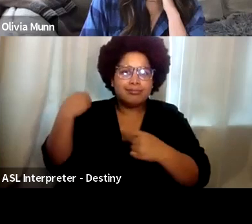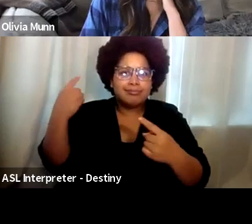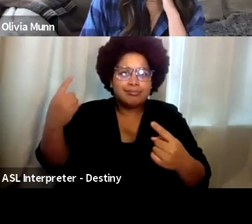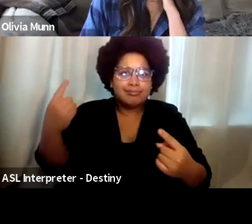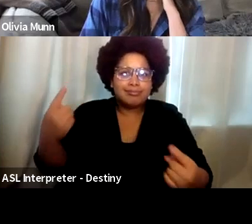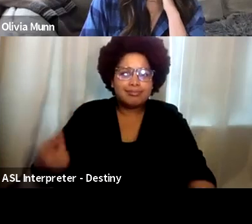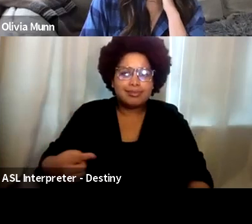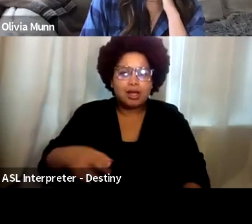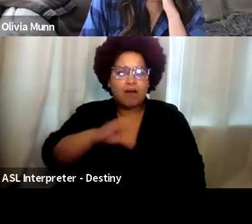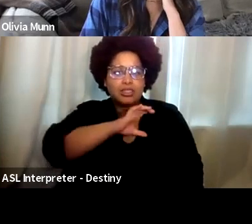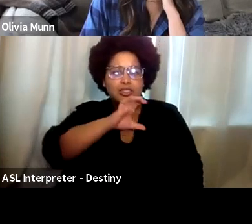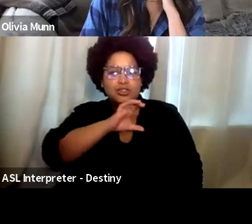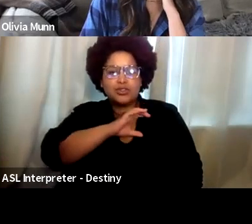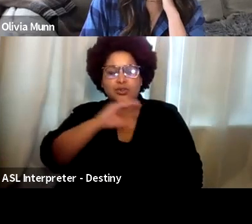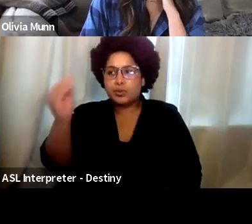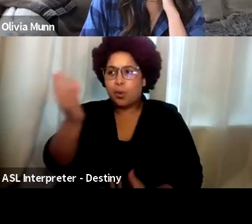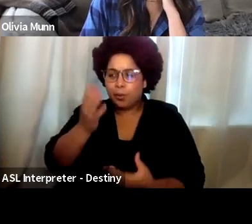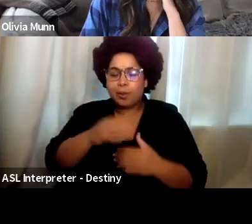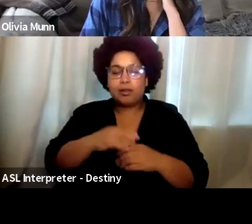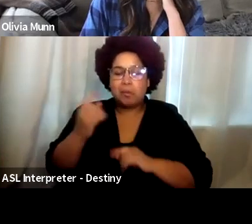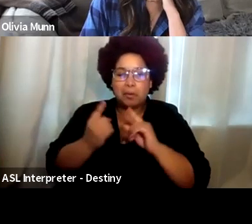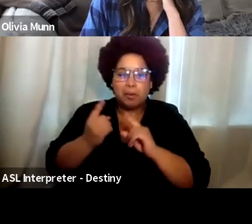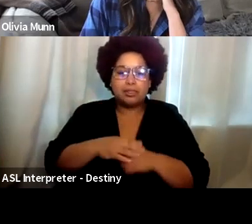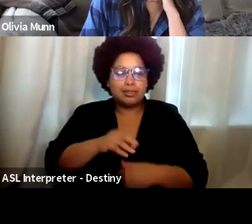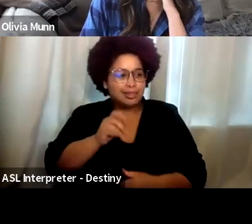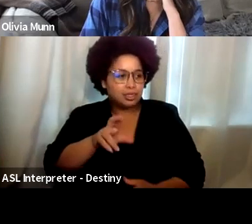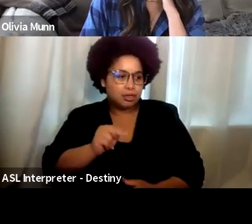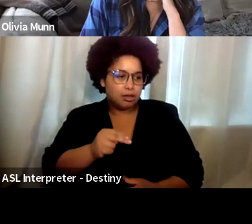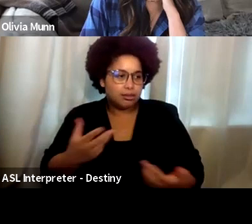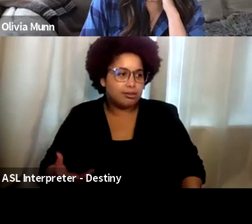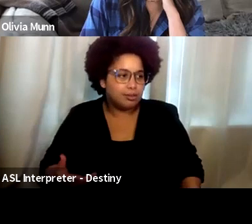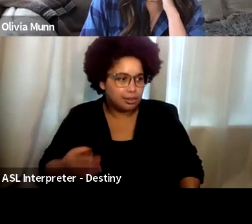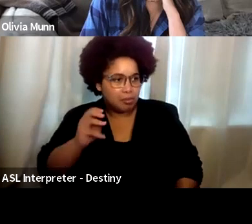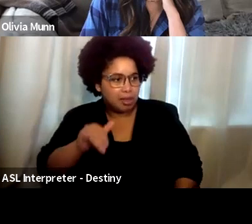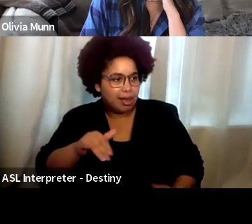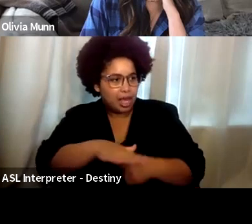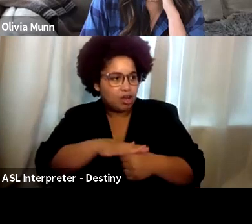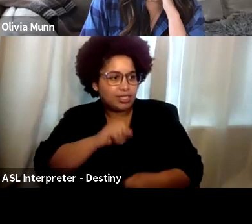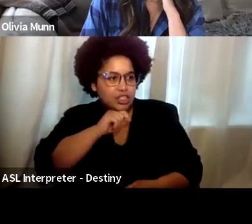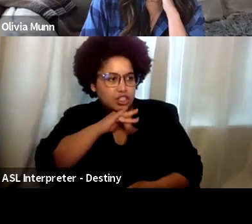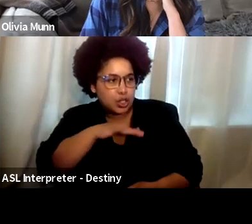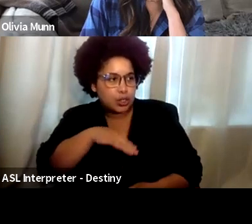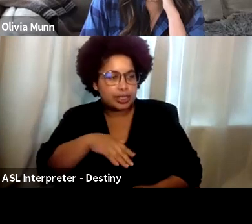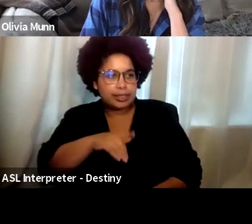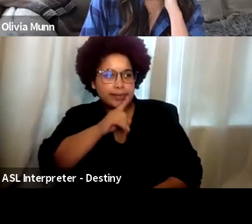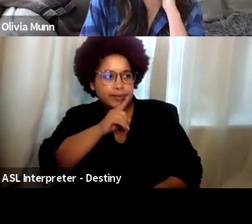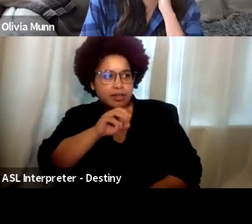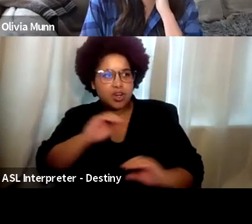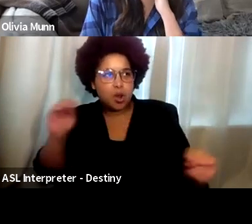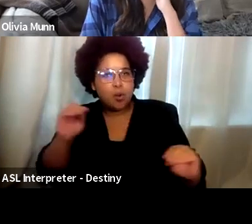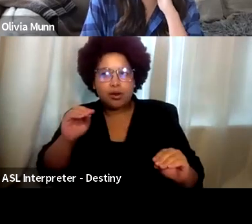law enforcement official even told me one-on-one, Dion, this is the Bay Area's dirty little secret. No one would cover